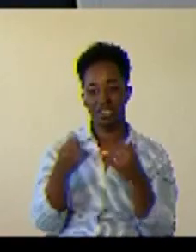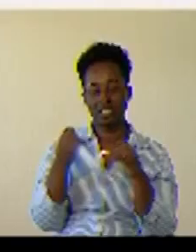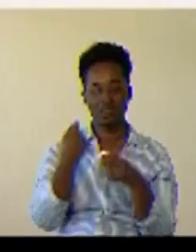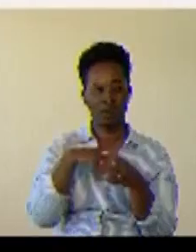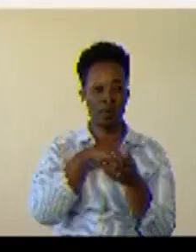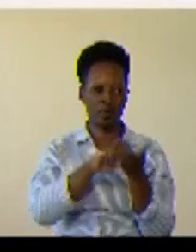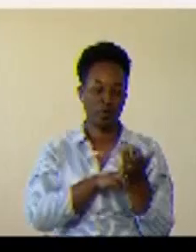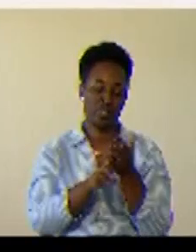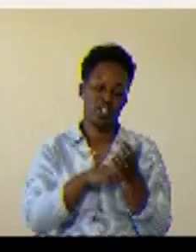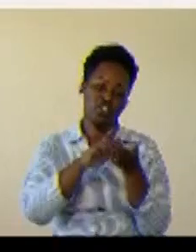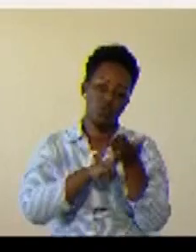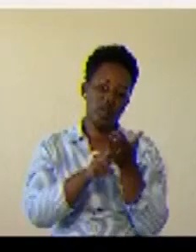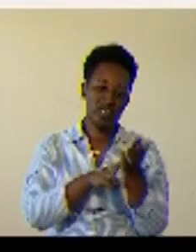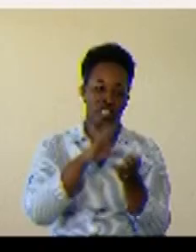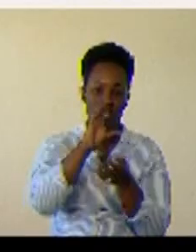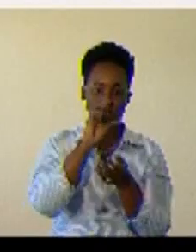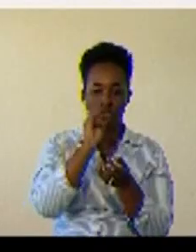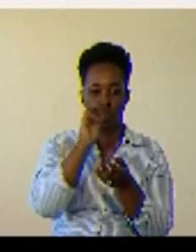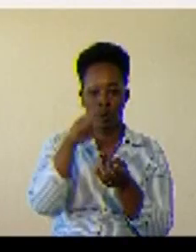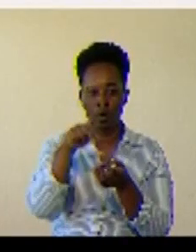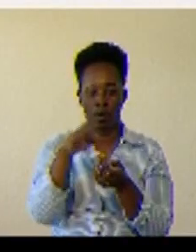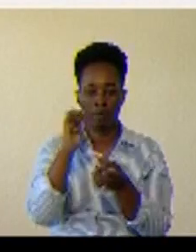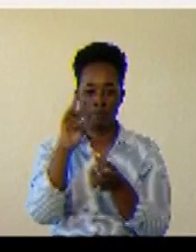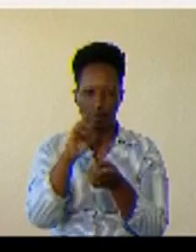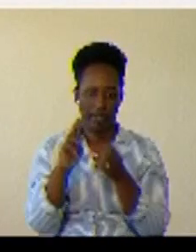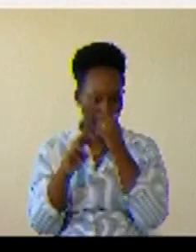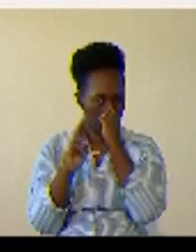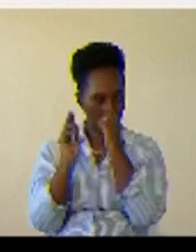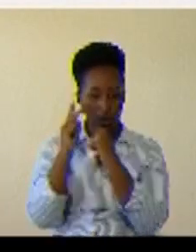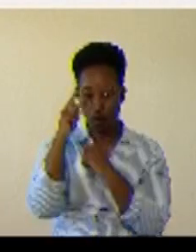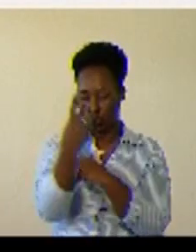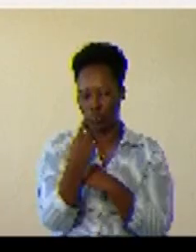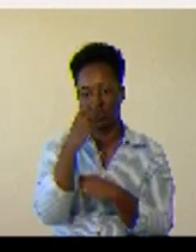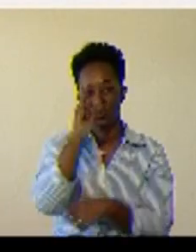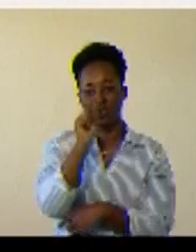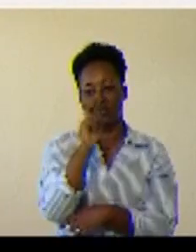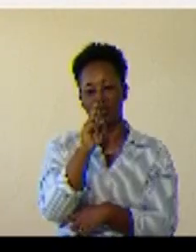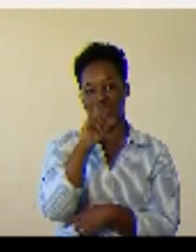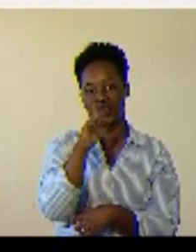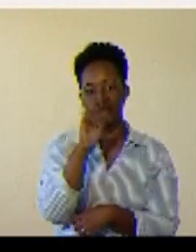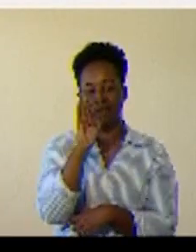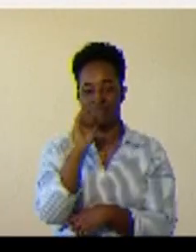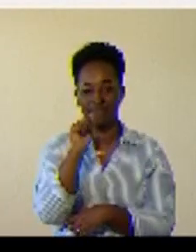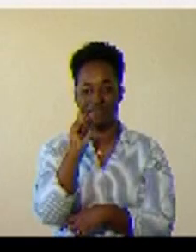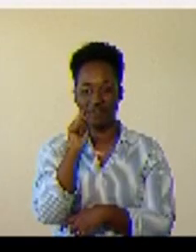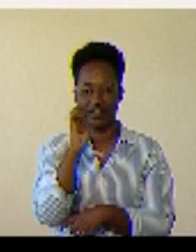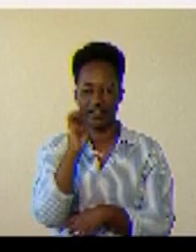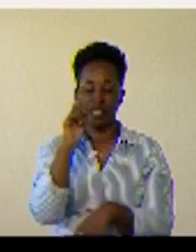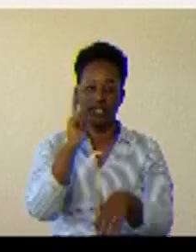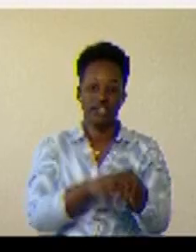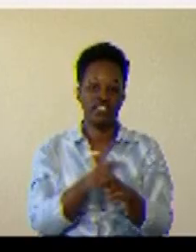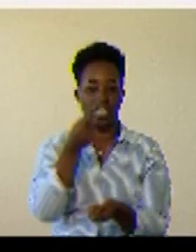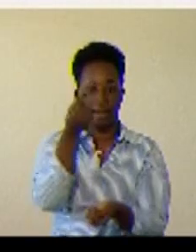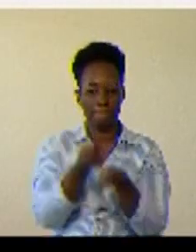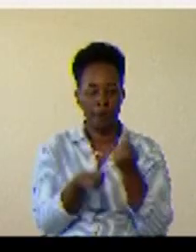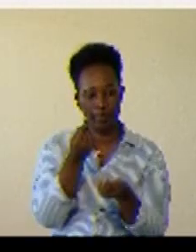copper to sulfate in a Bendick solution directly when you heat, and that one is able to reduce a